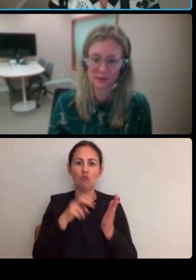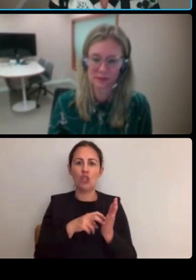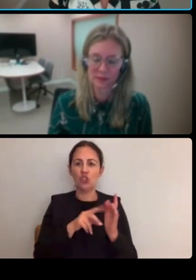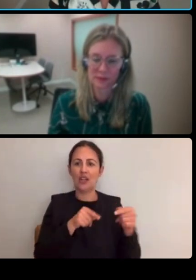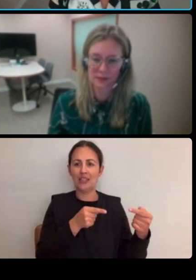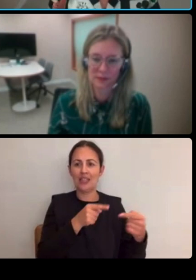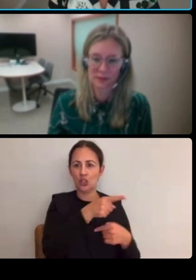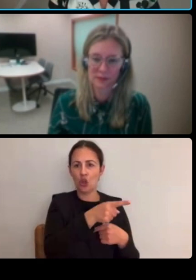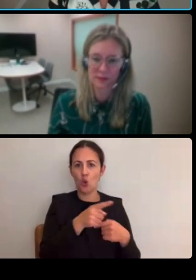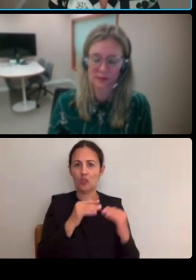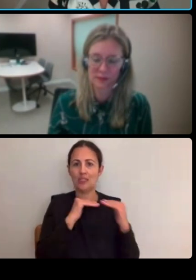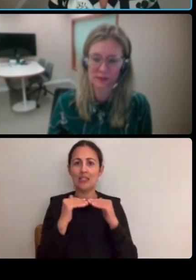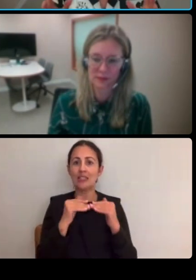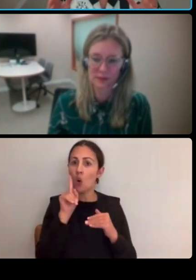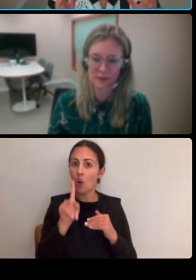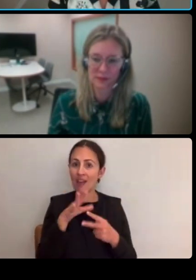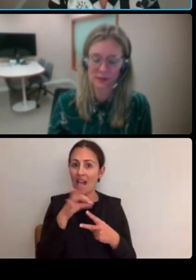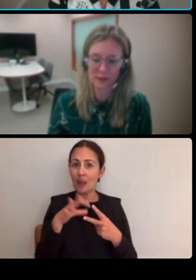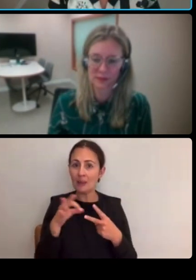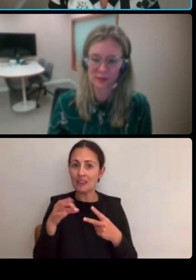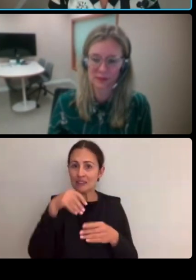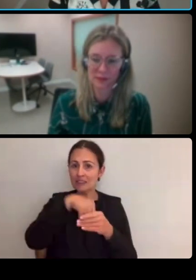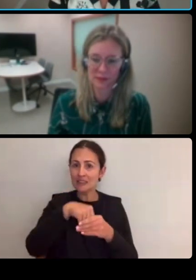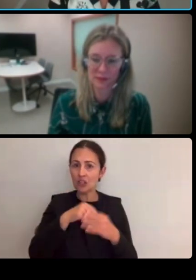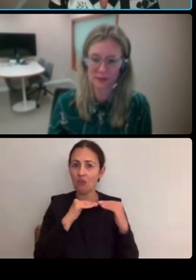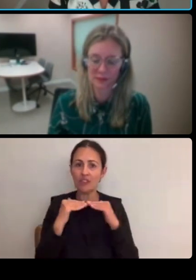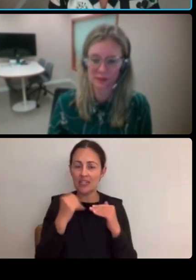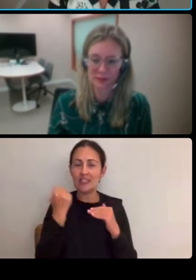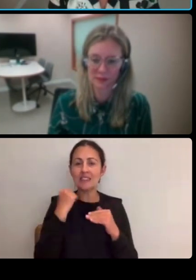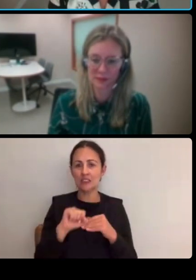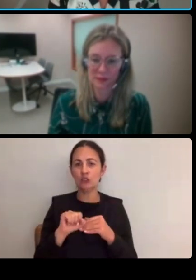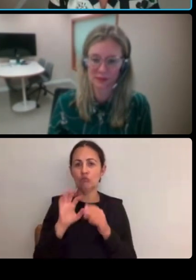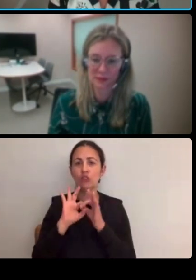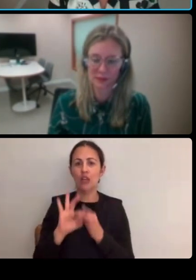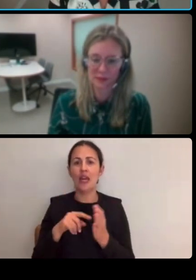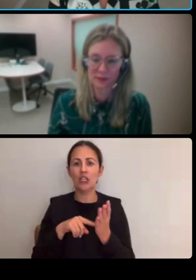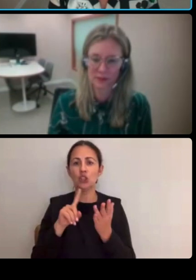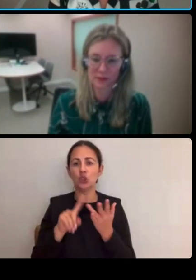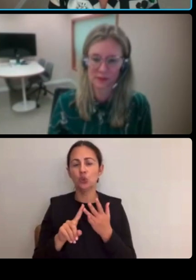standards. However, there will be elements of the standards that will still relate to those